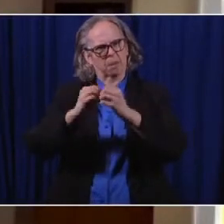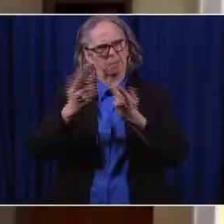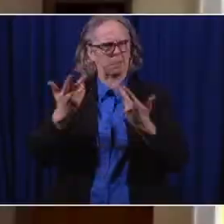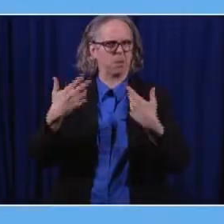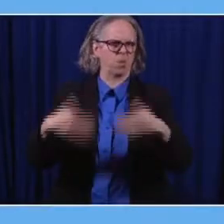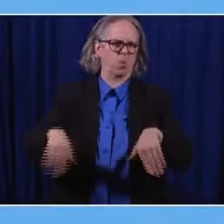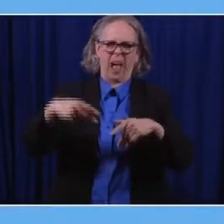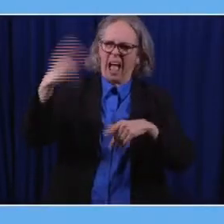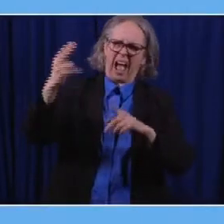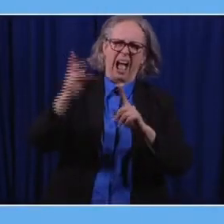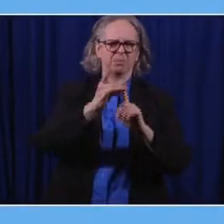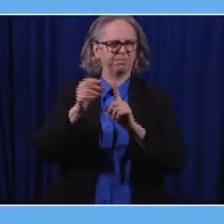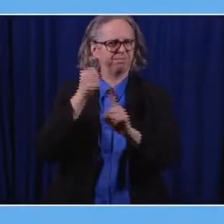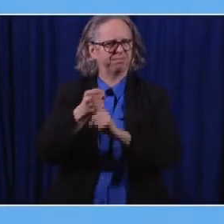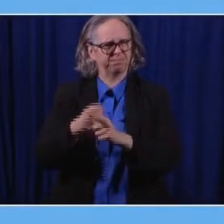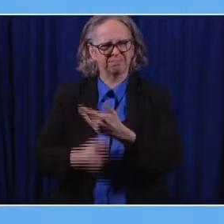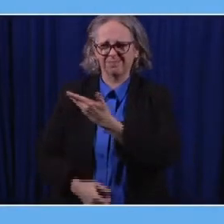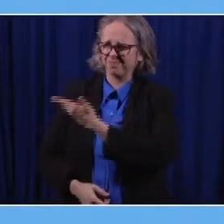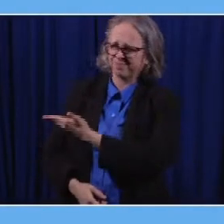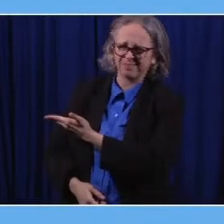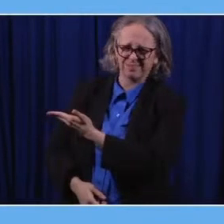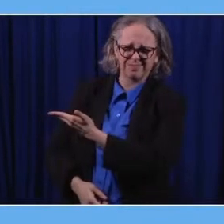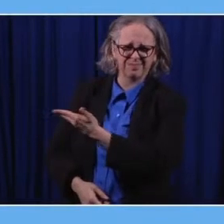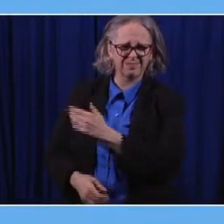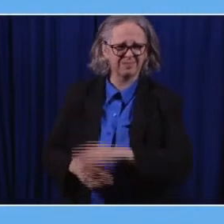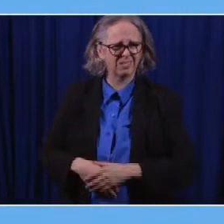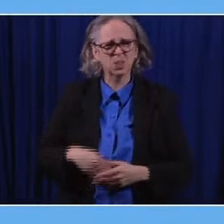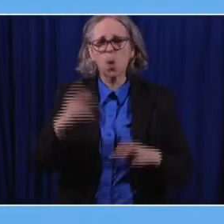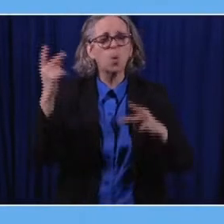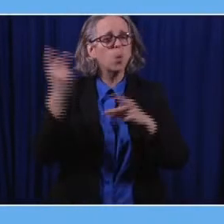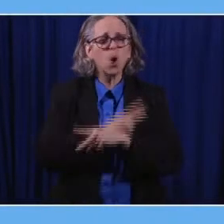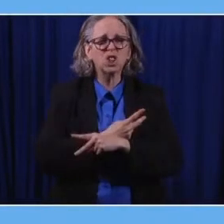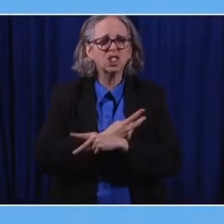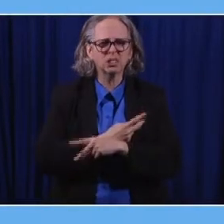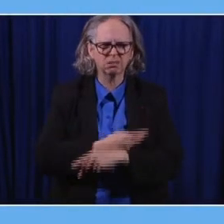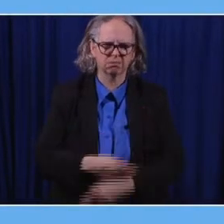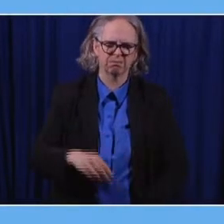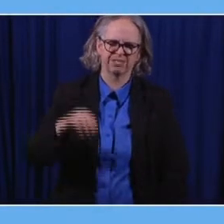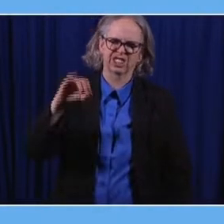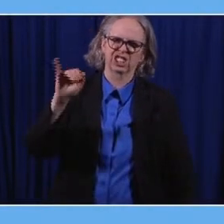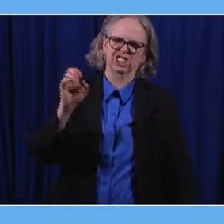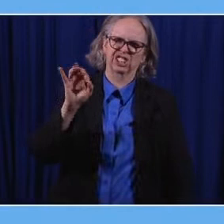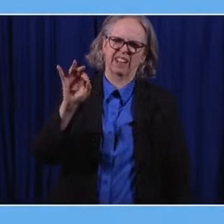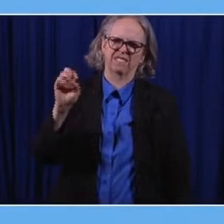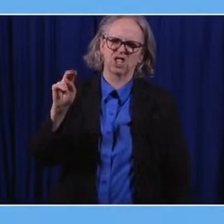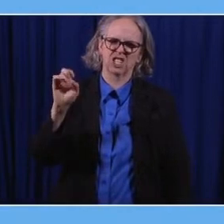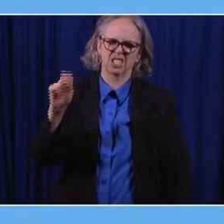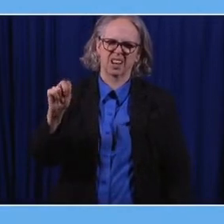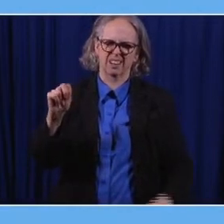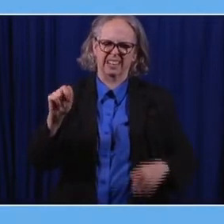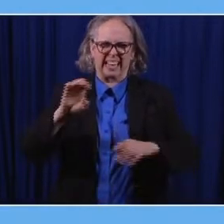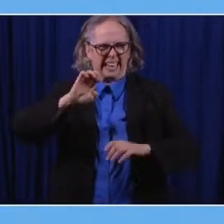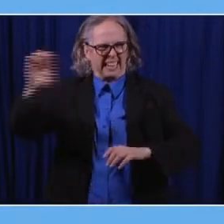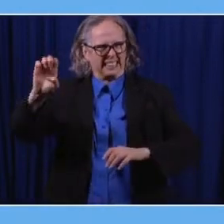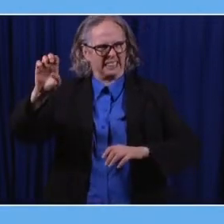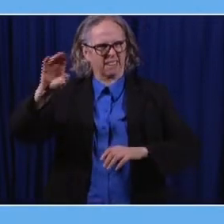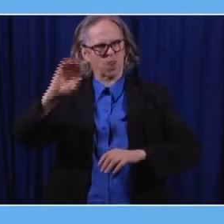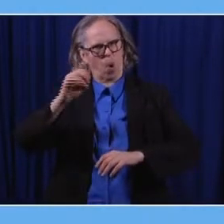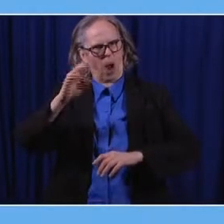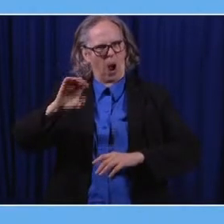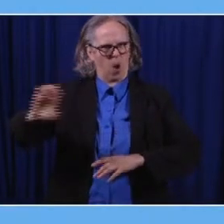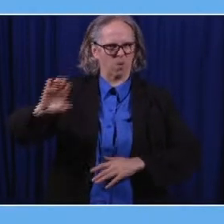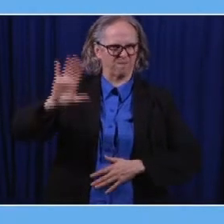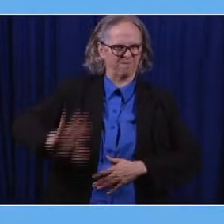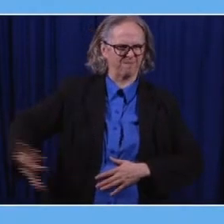top county now, starting with Jefferson County, eastern part of the state. And you can see these counties are now really kind of just